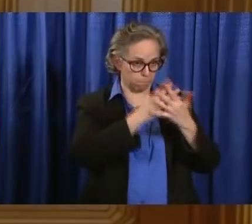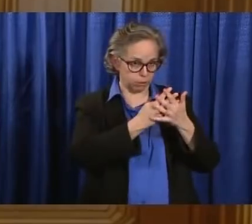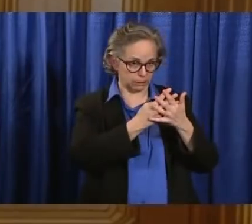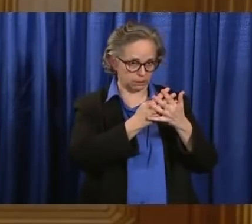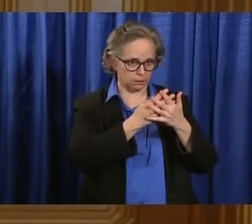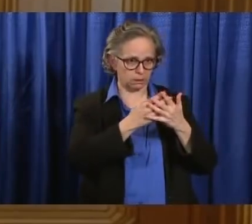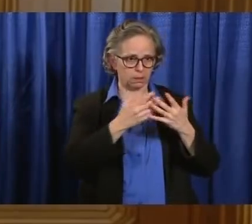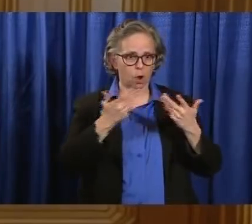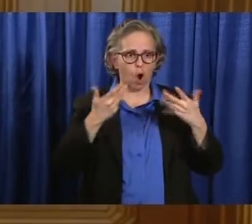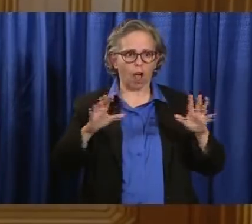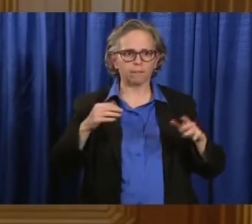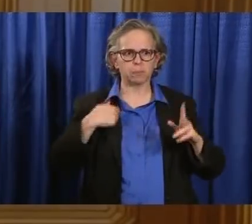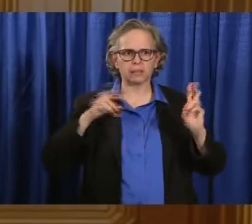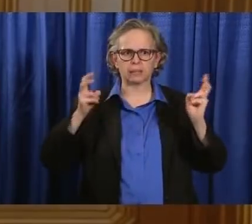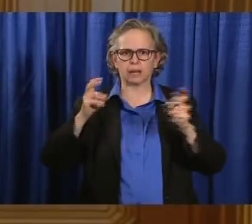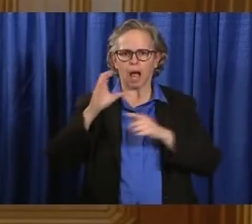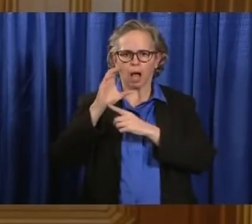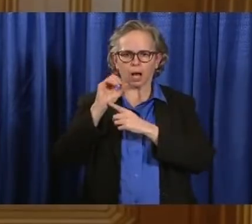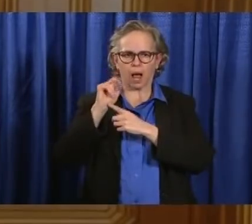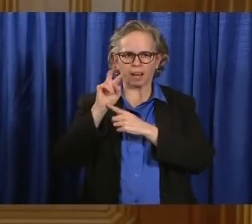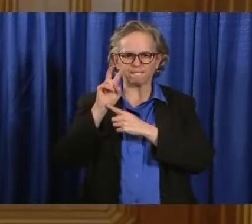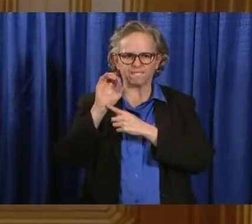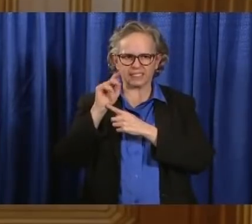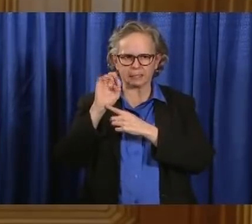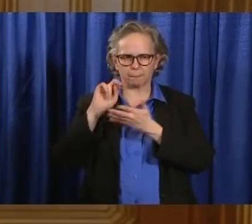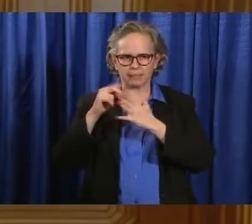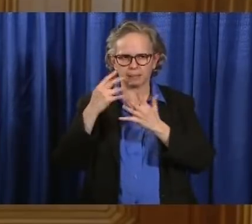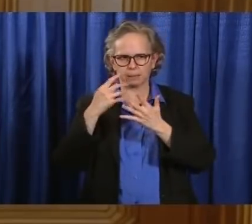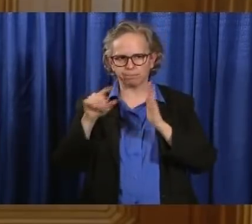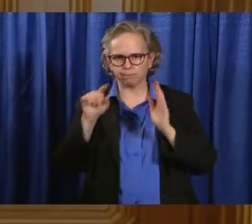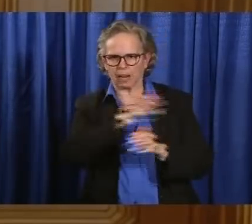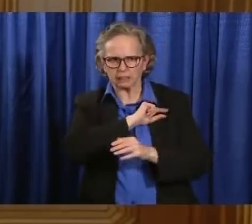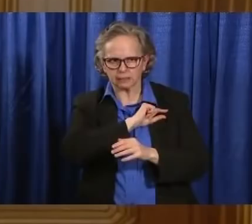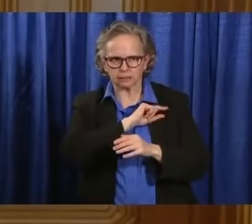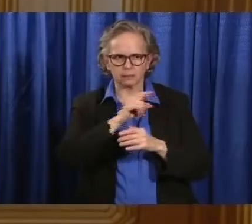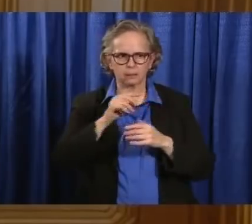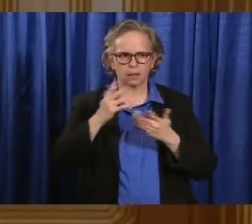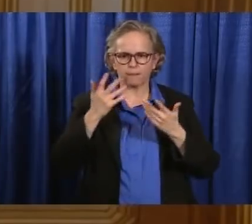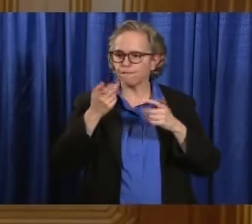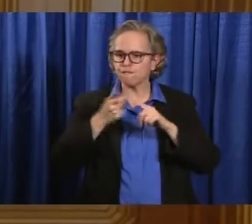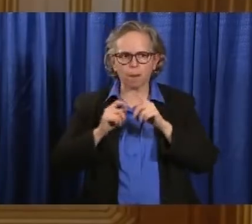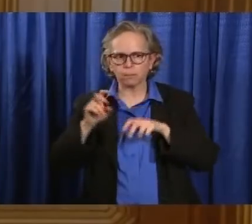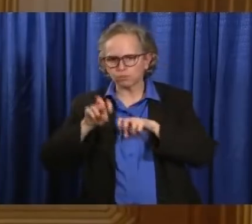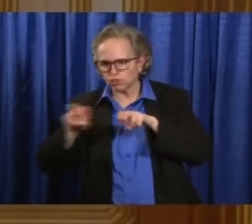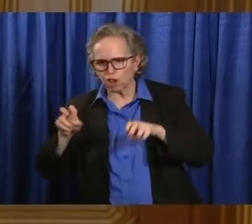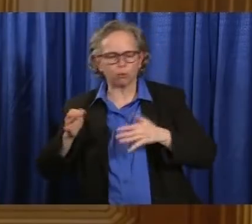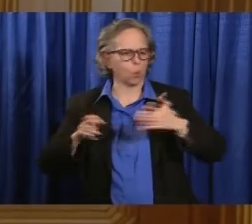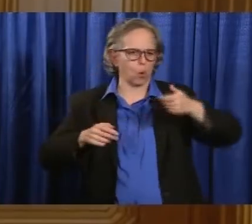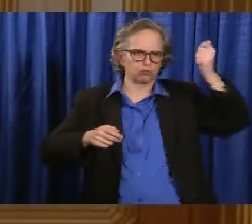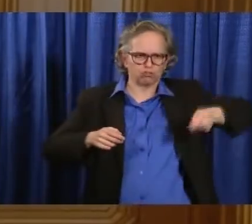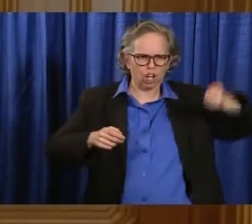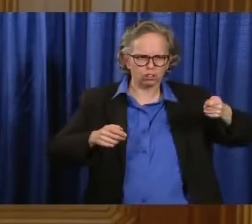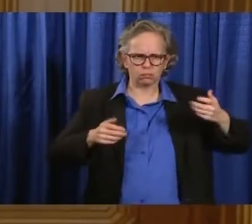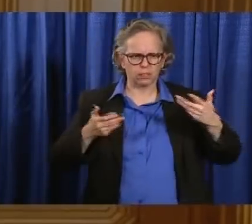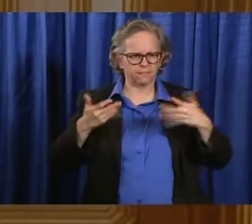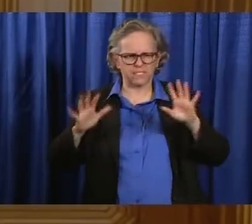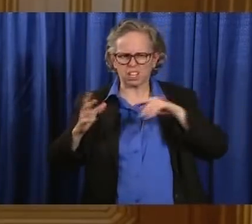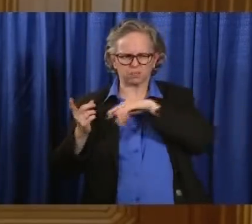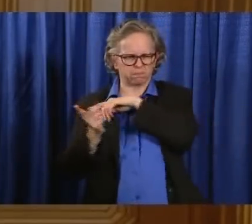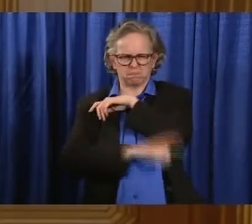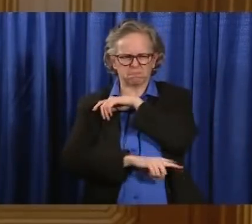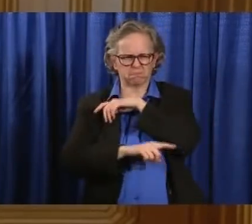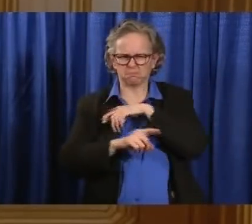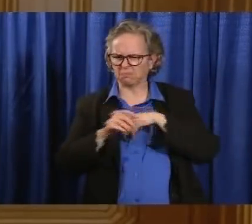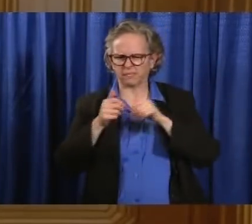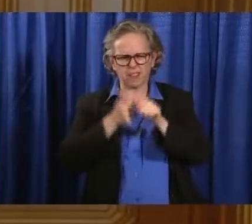jury, if not by a jury, by a judge. They've been sentenced under Ohio law. So,